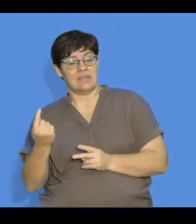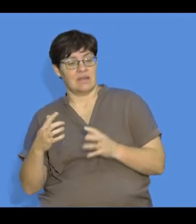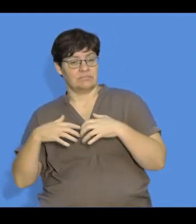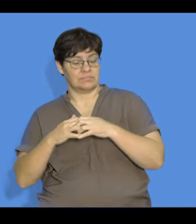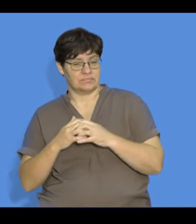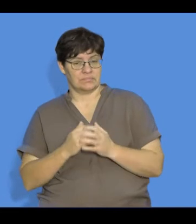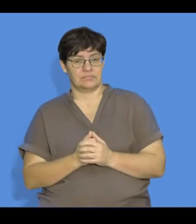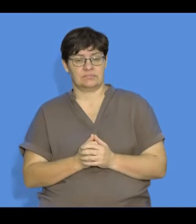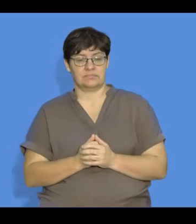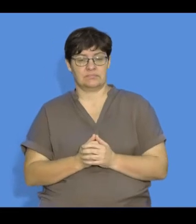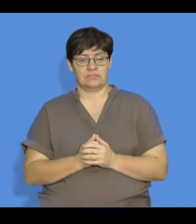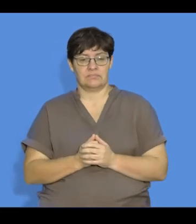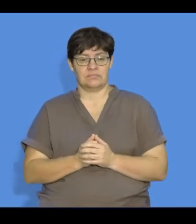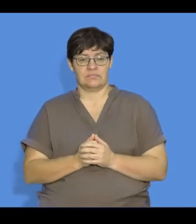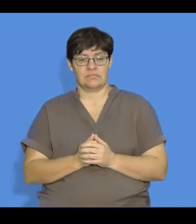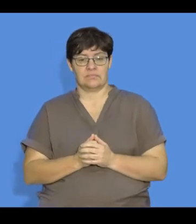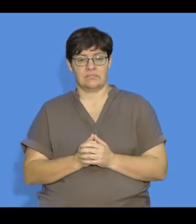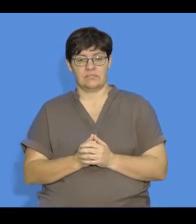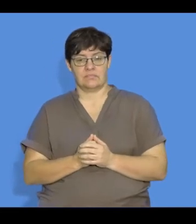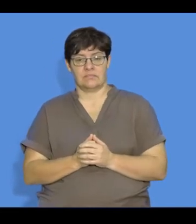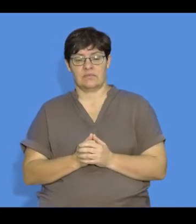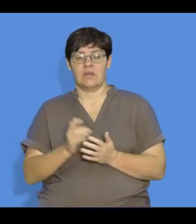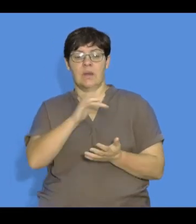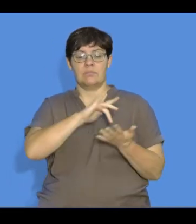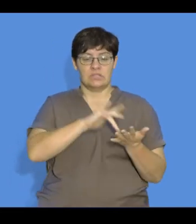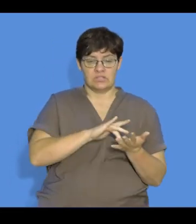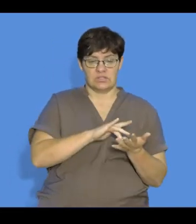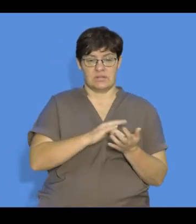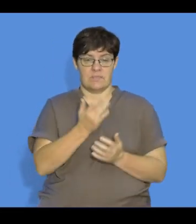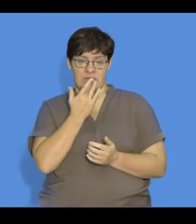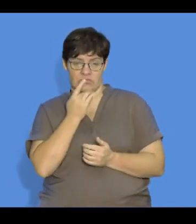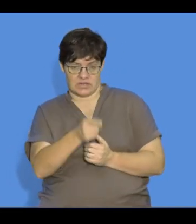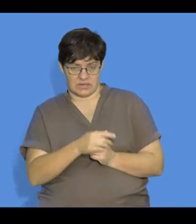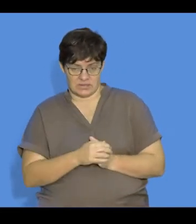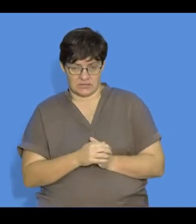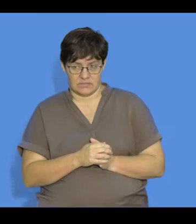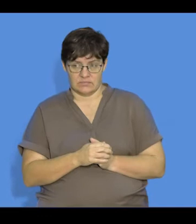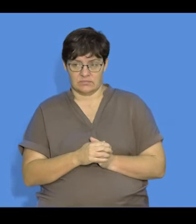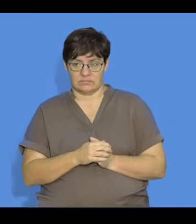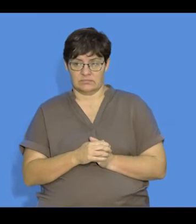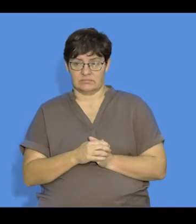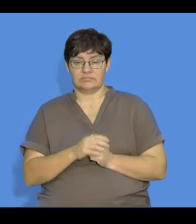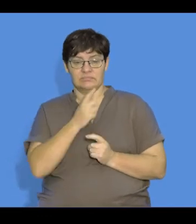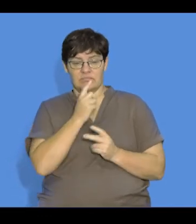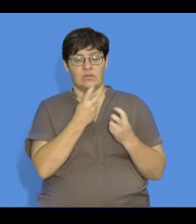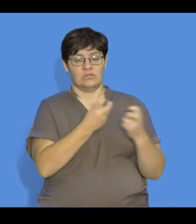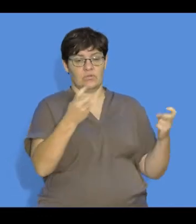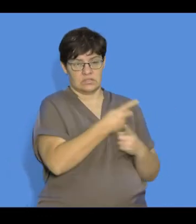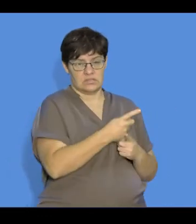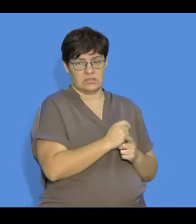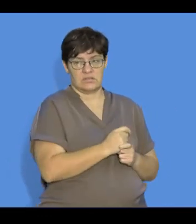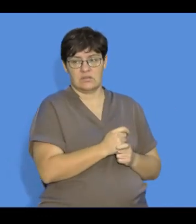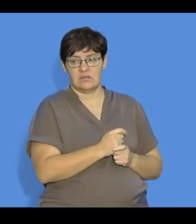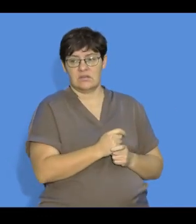different setup which talks about, the position of the battery. If you look at this one, there is our source, which is